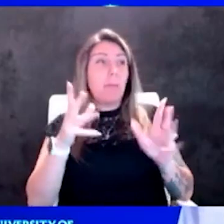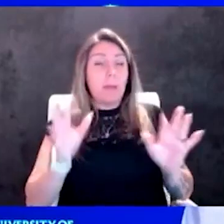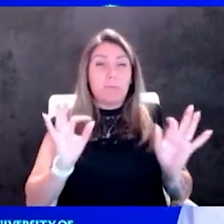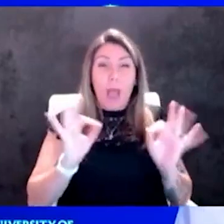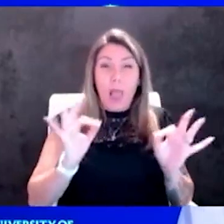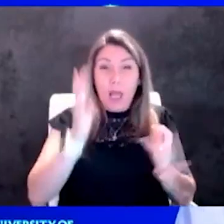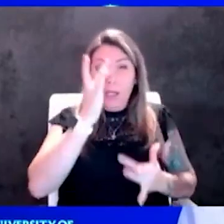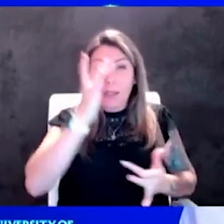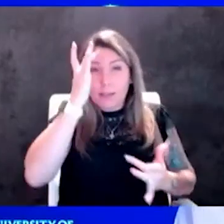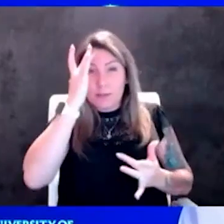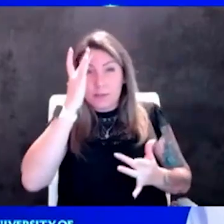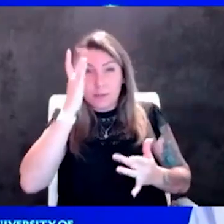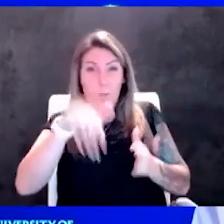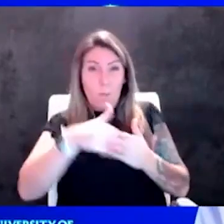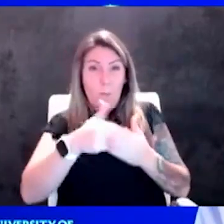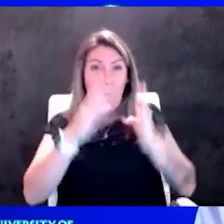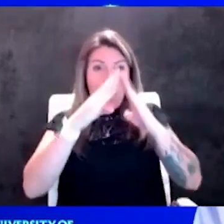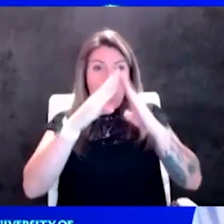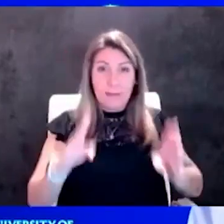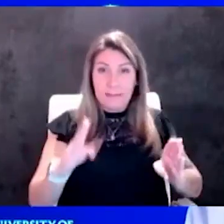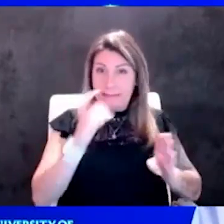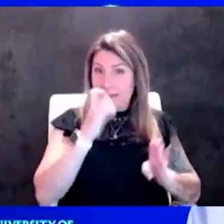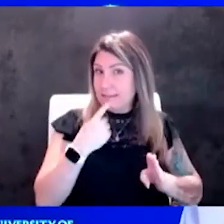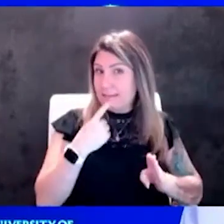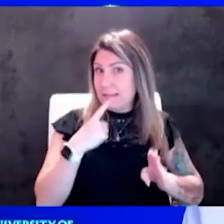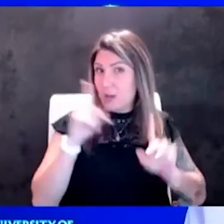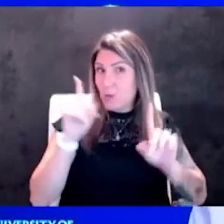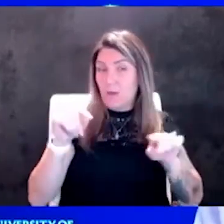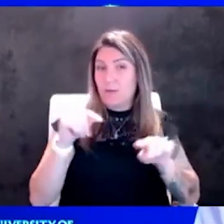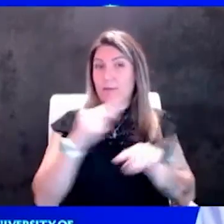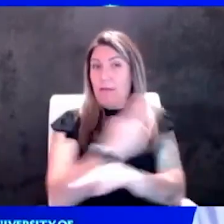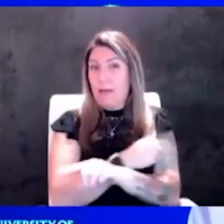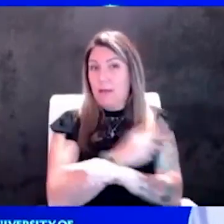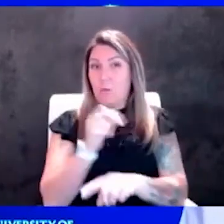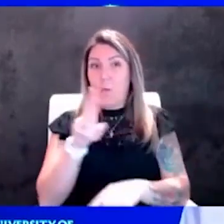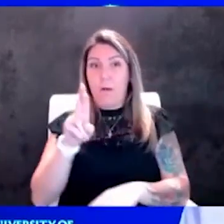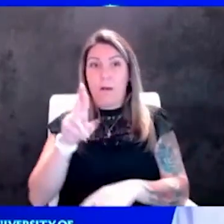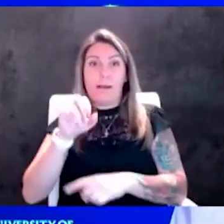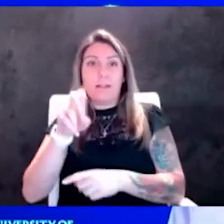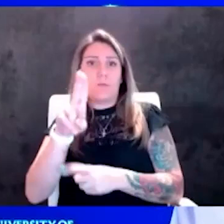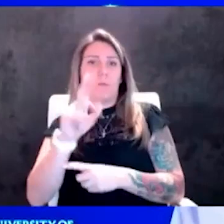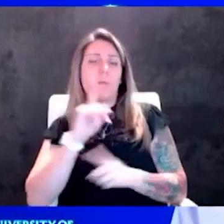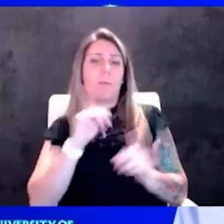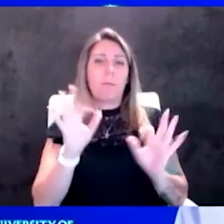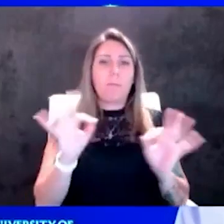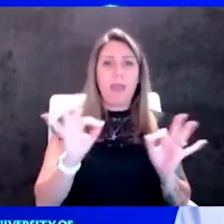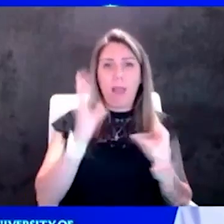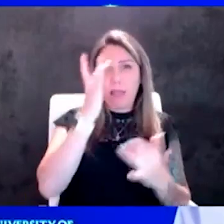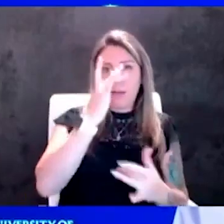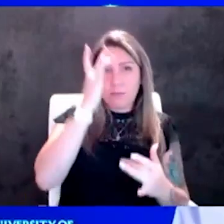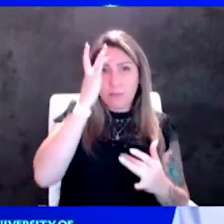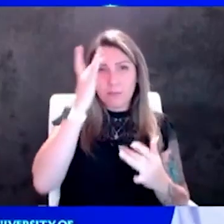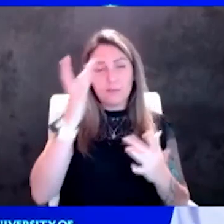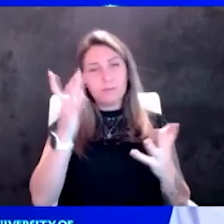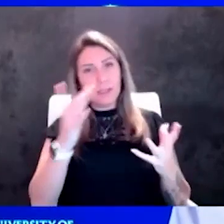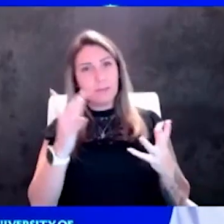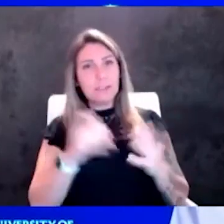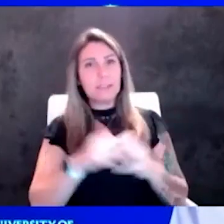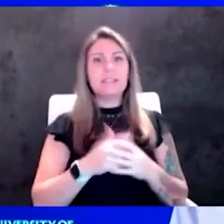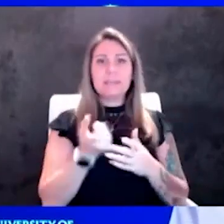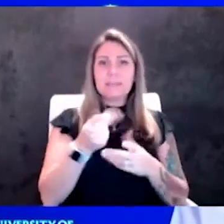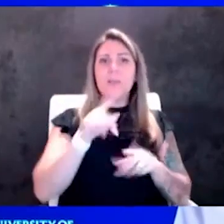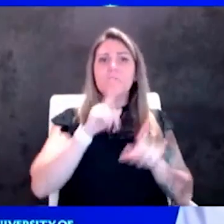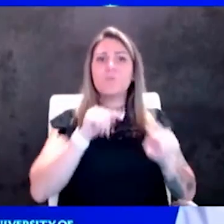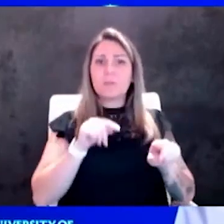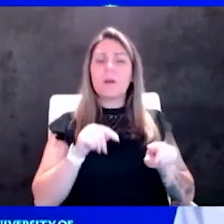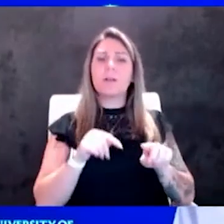they didn't say anybody went to the hospital or the ICU, so I assume it's probably mild illness. You probably did mount some response to that. So you should